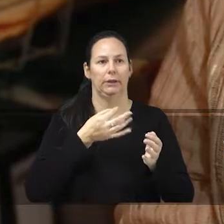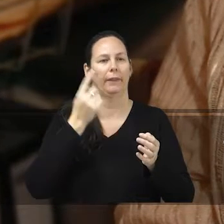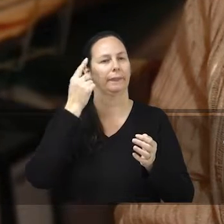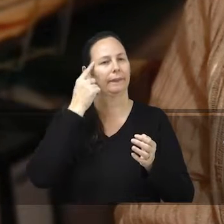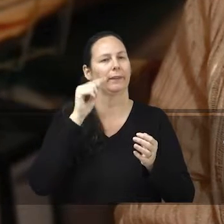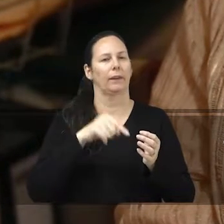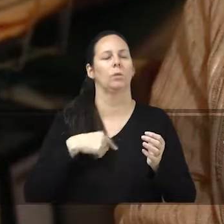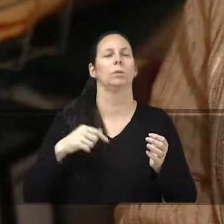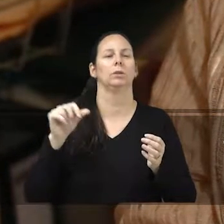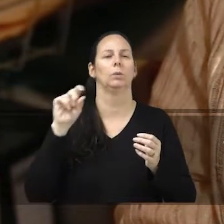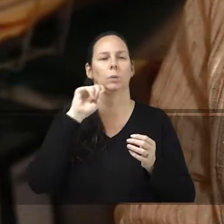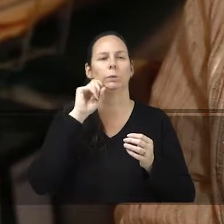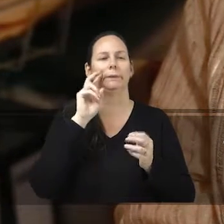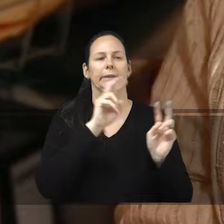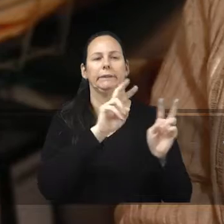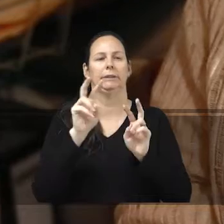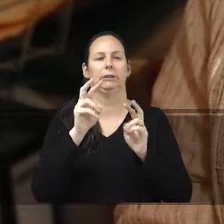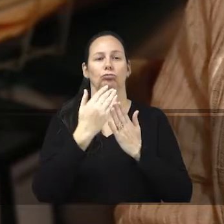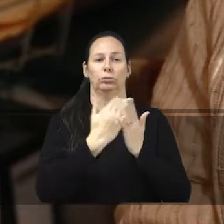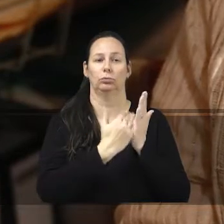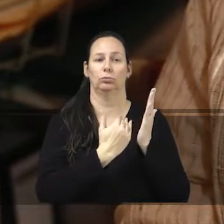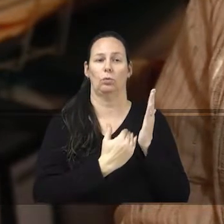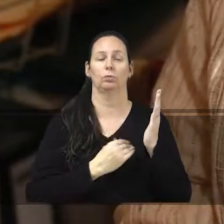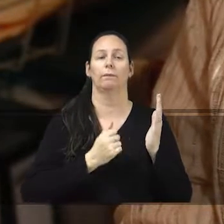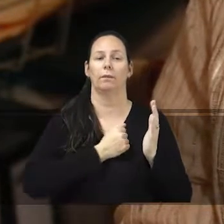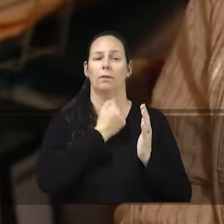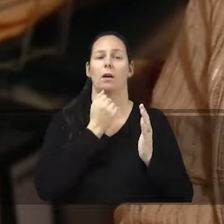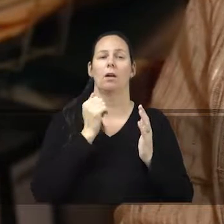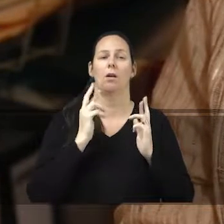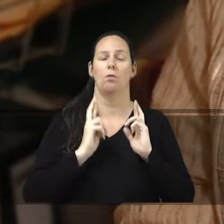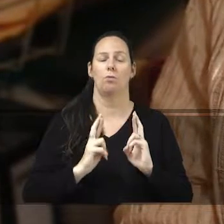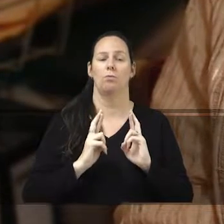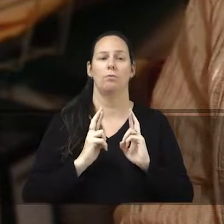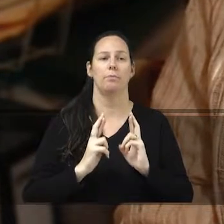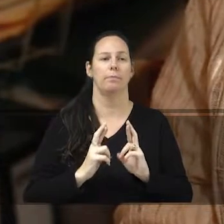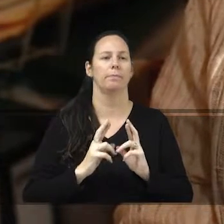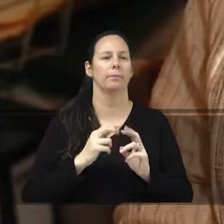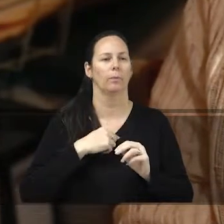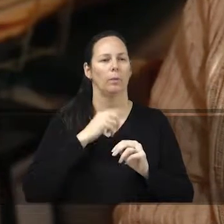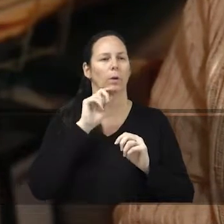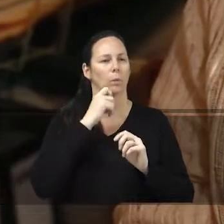and I think that we will see, as a result of, my hope, we will see as a result of this,